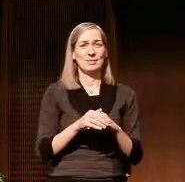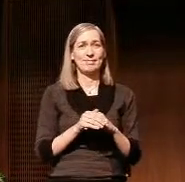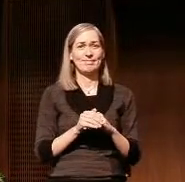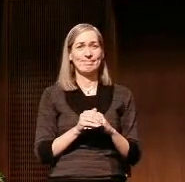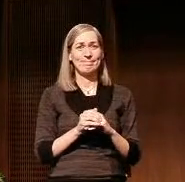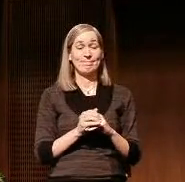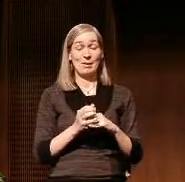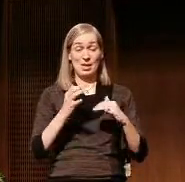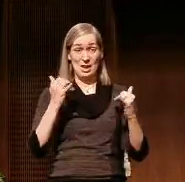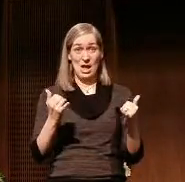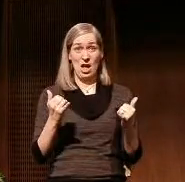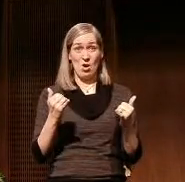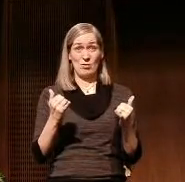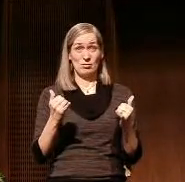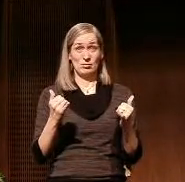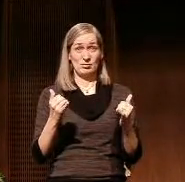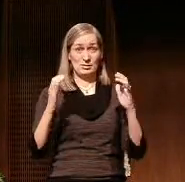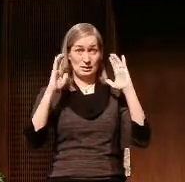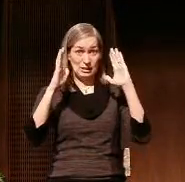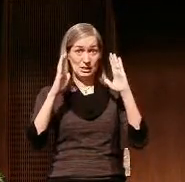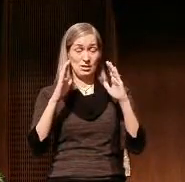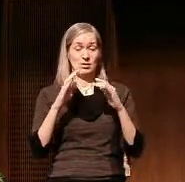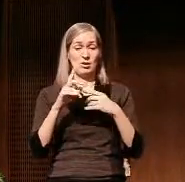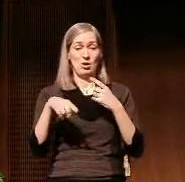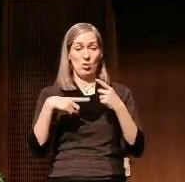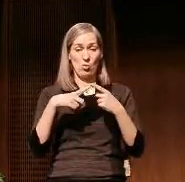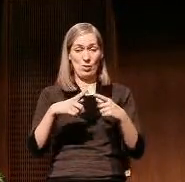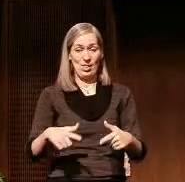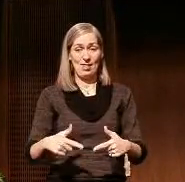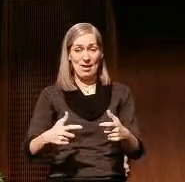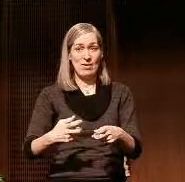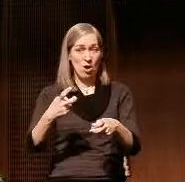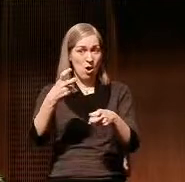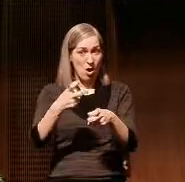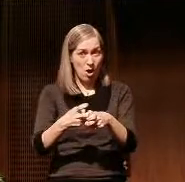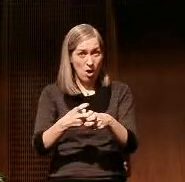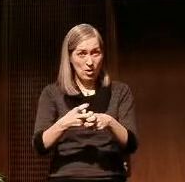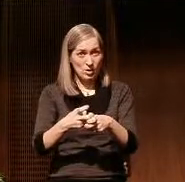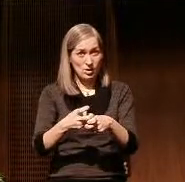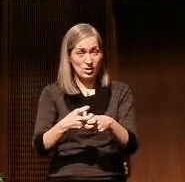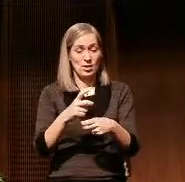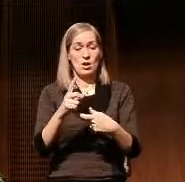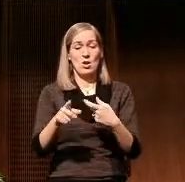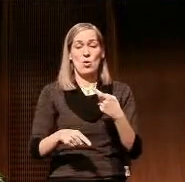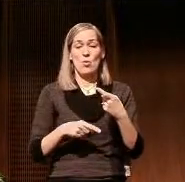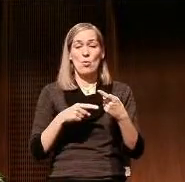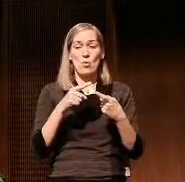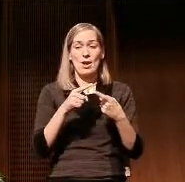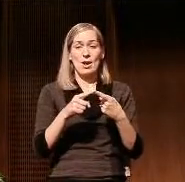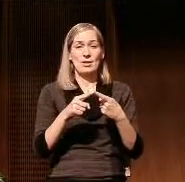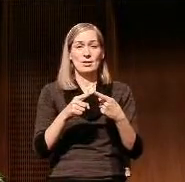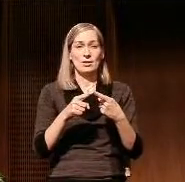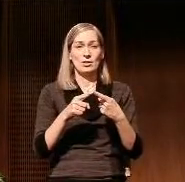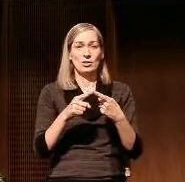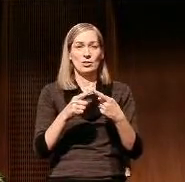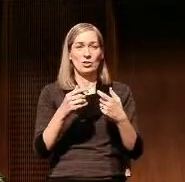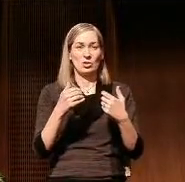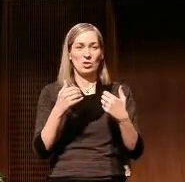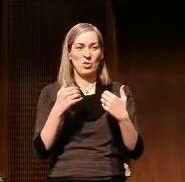But now listen, when life is hard, and when there is